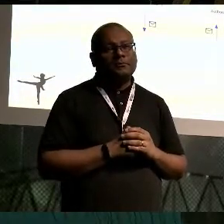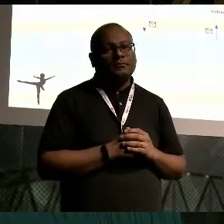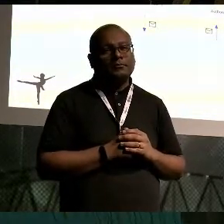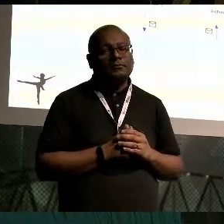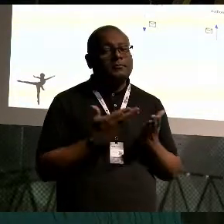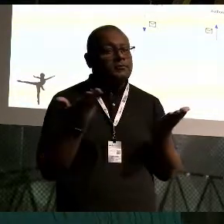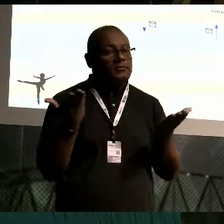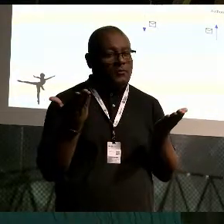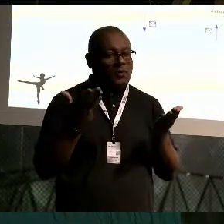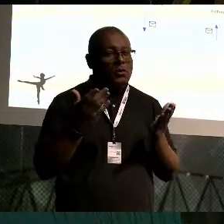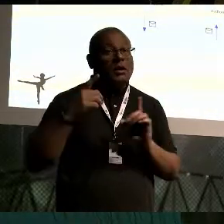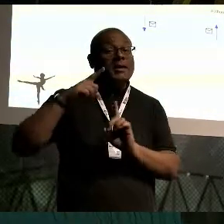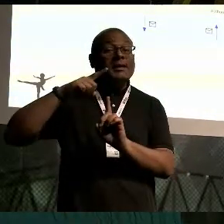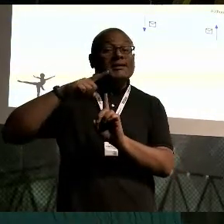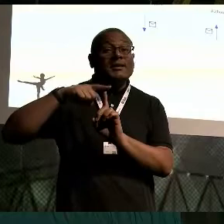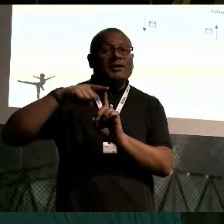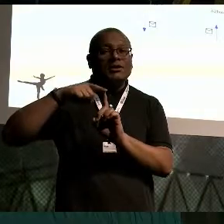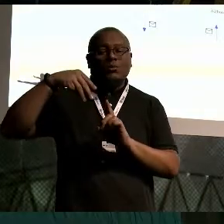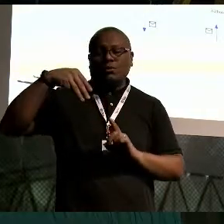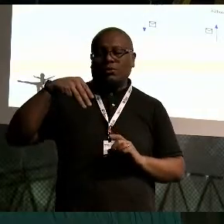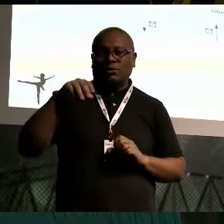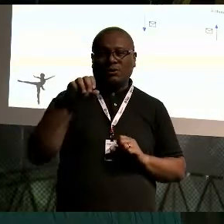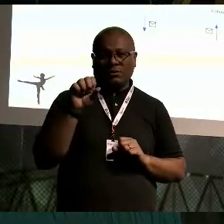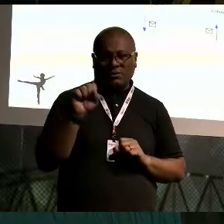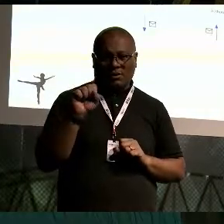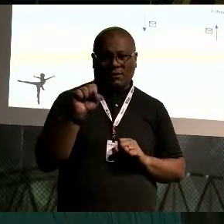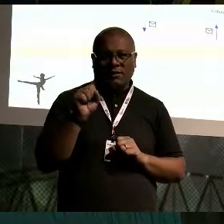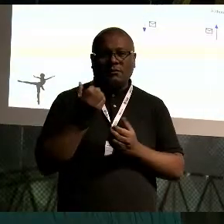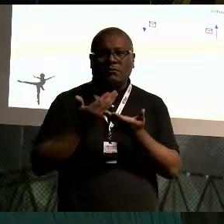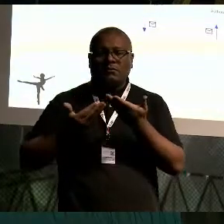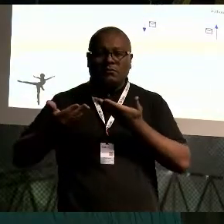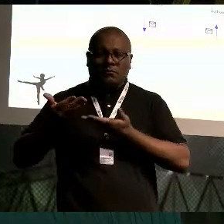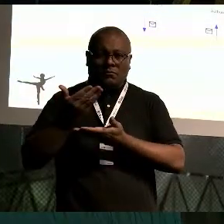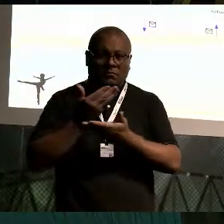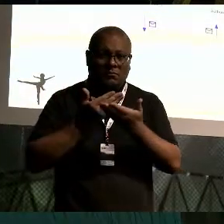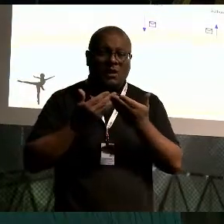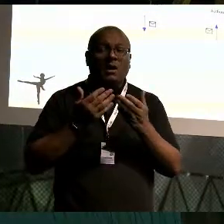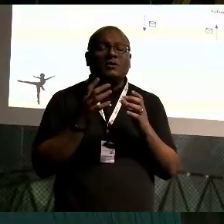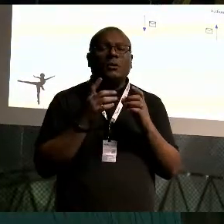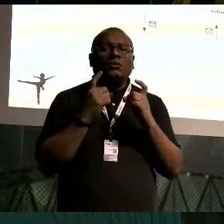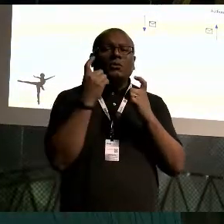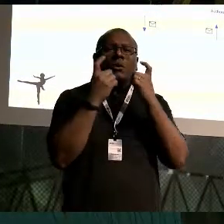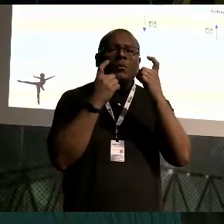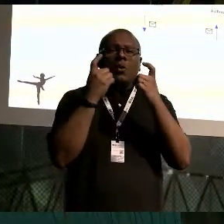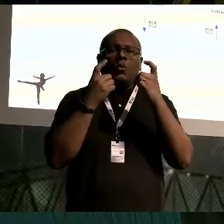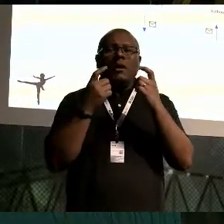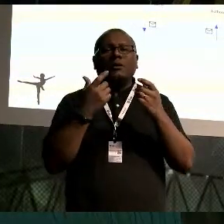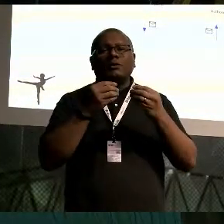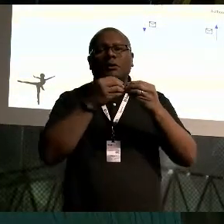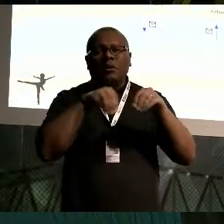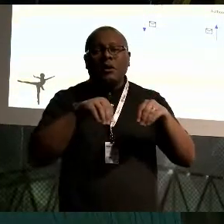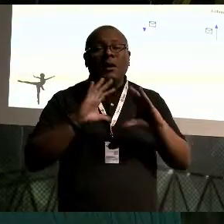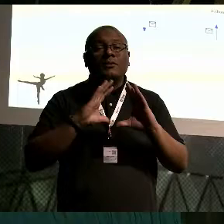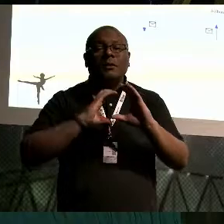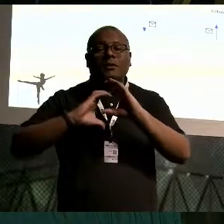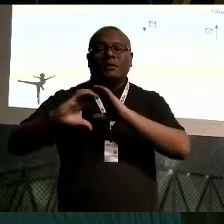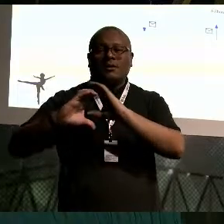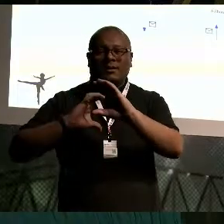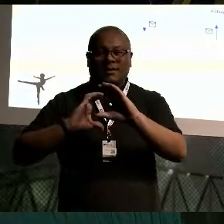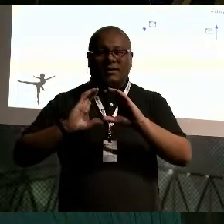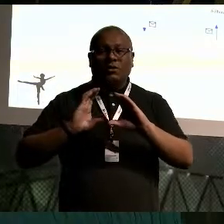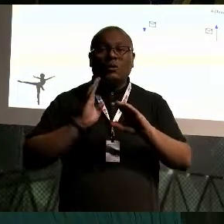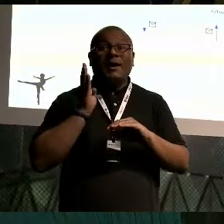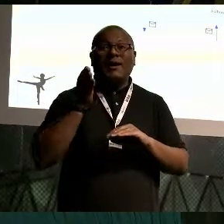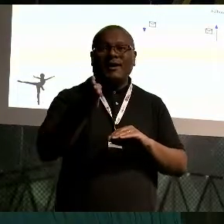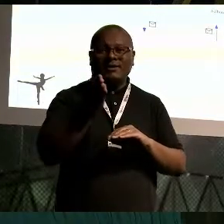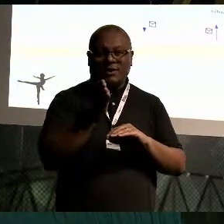Now in this model, the services, they don't know about each other. They don't care about each other. They just communicate indirectly